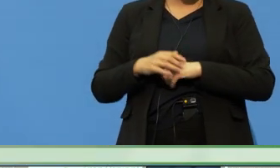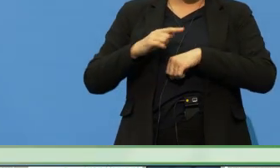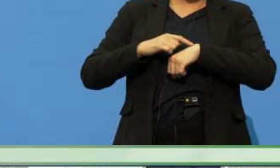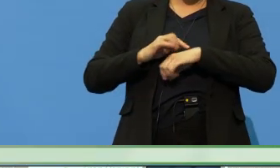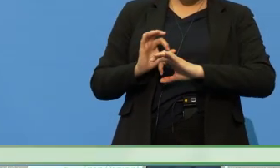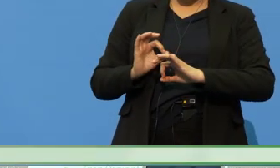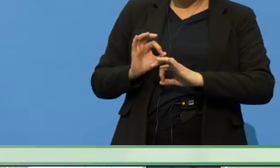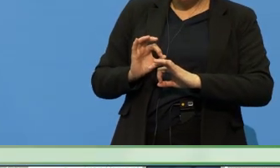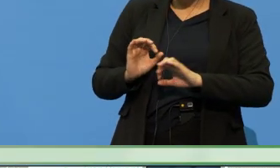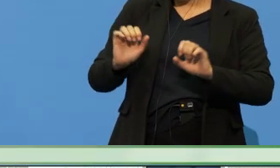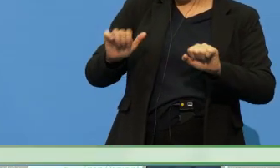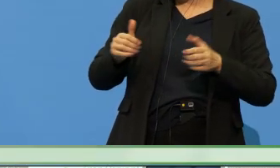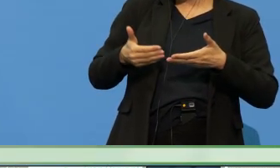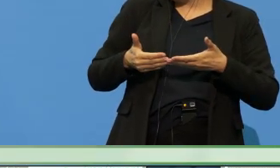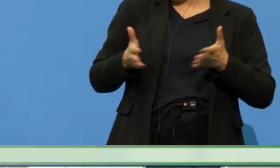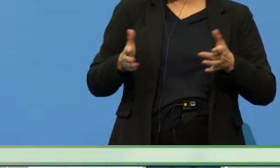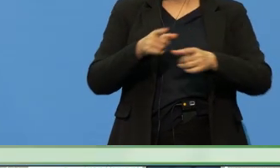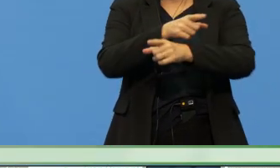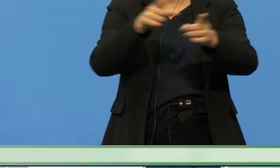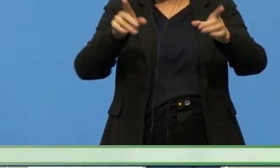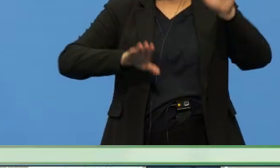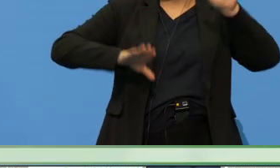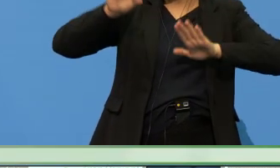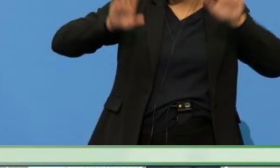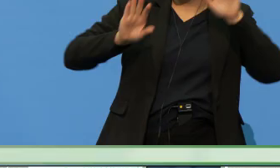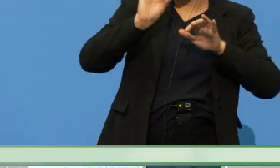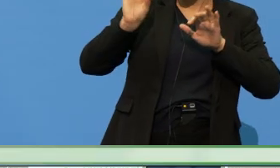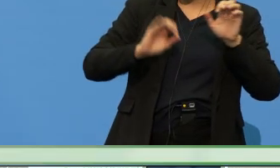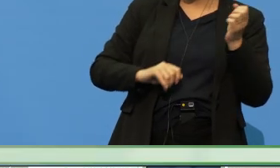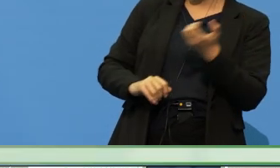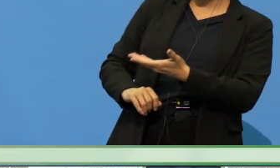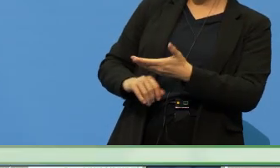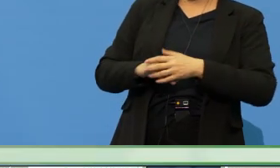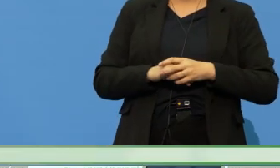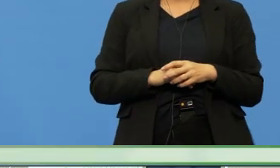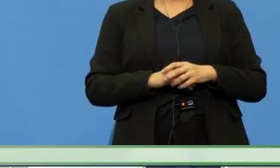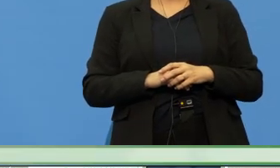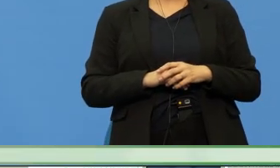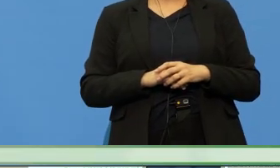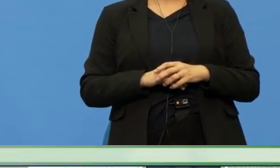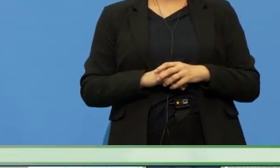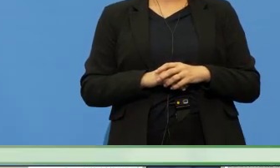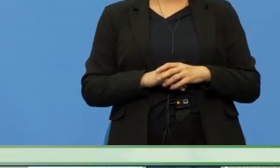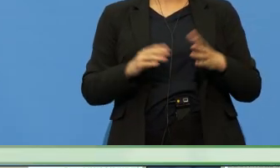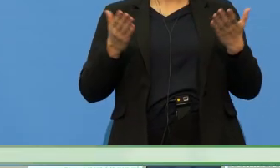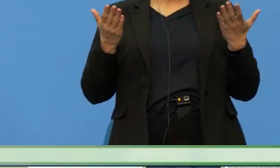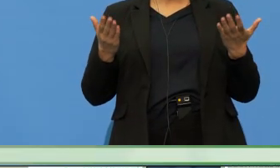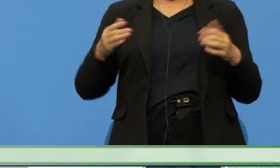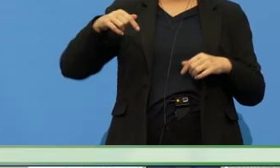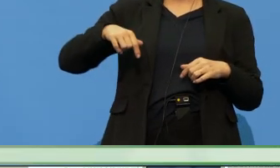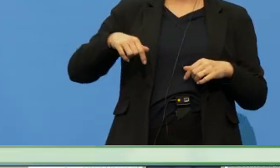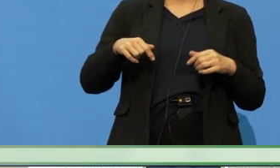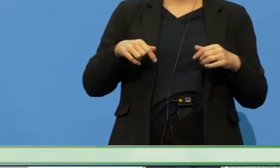and maybe even questions from the room. But briefly, in short, universal